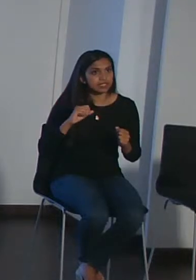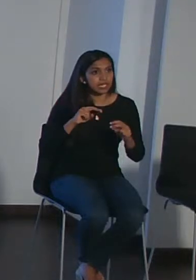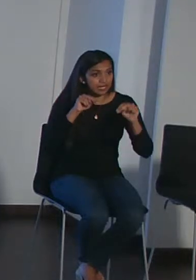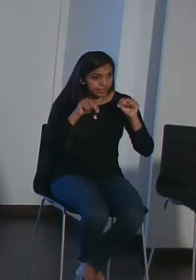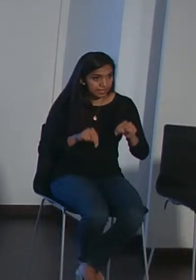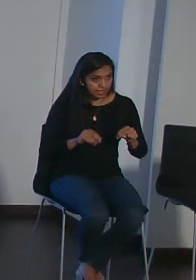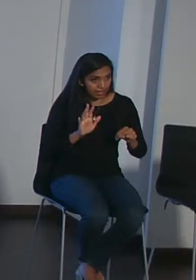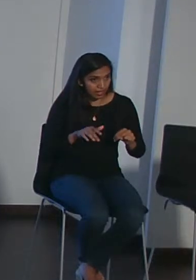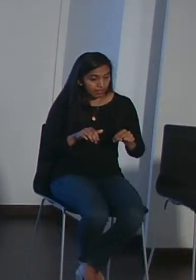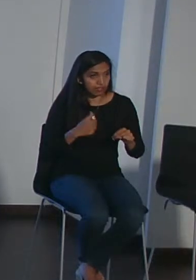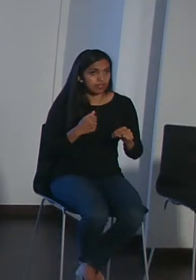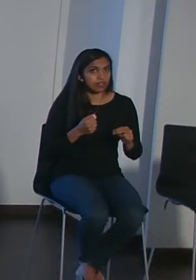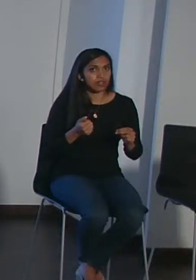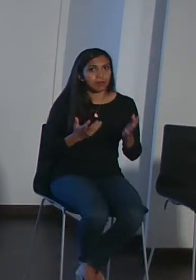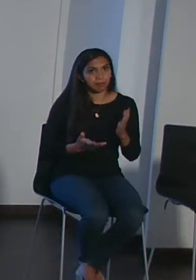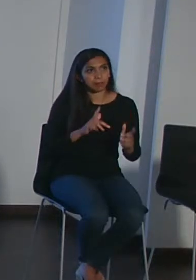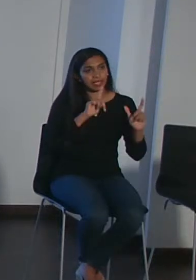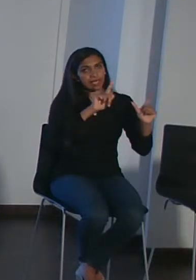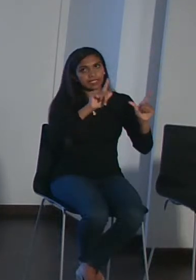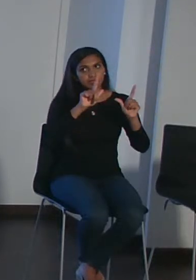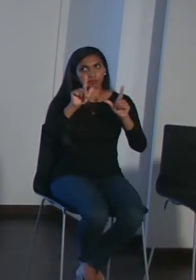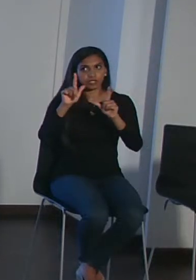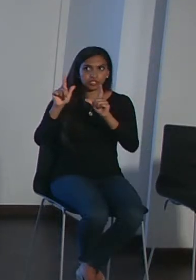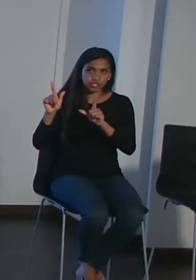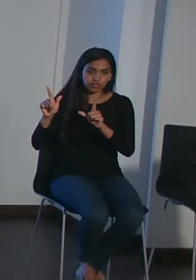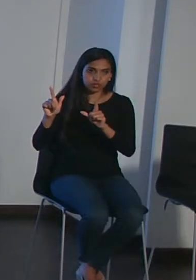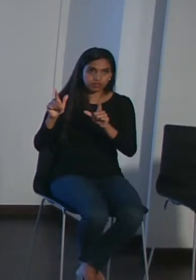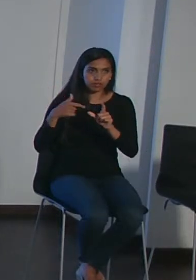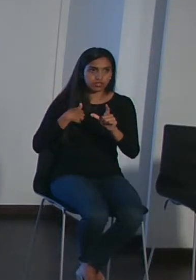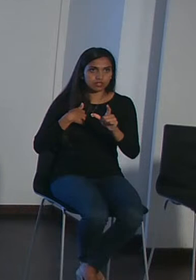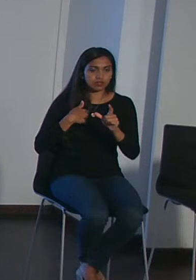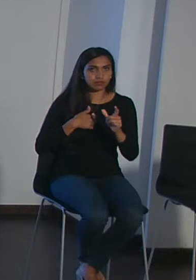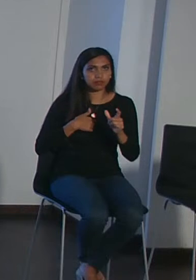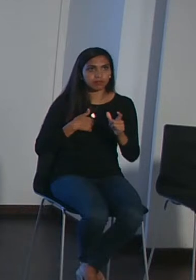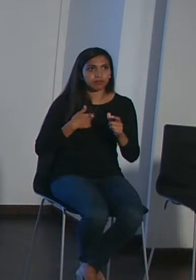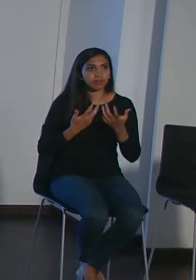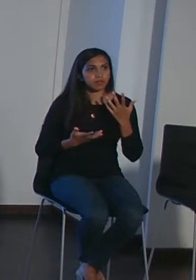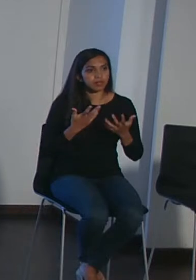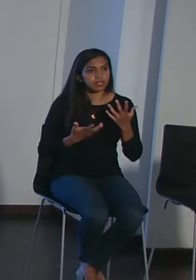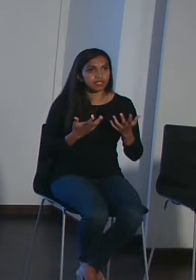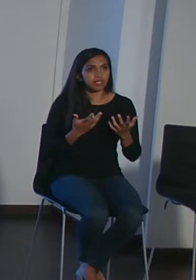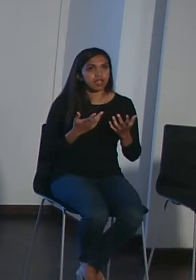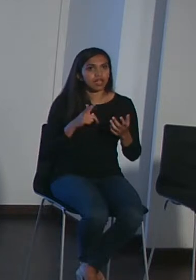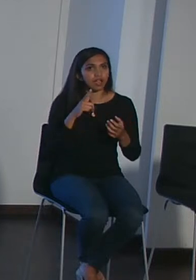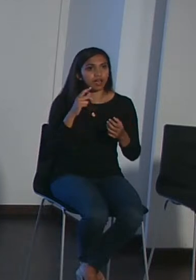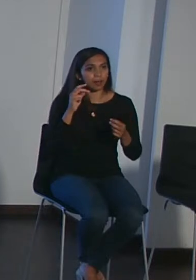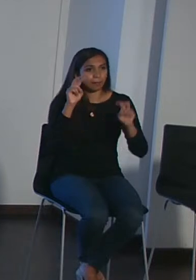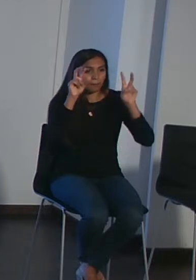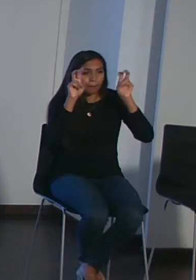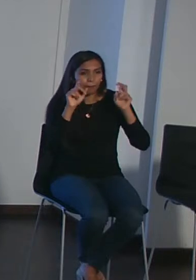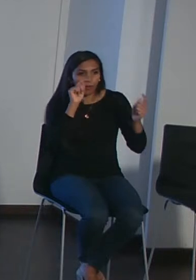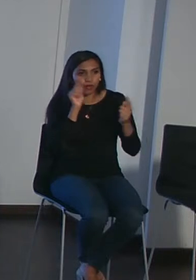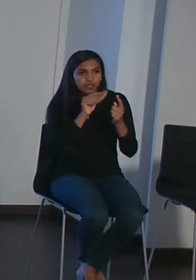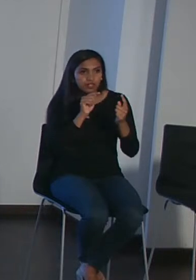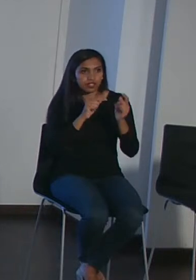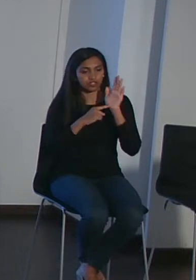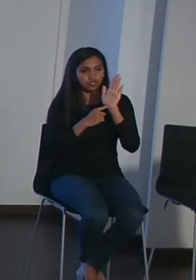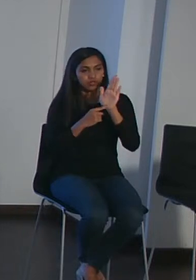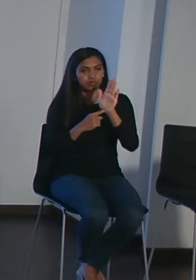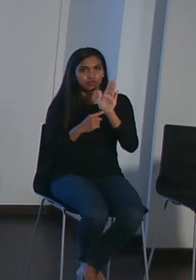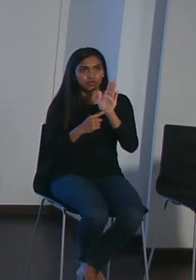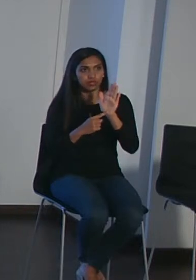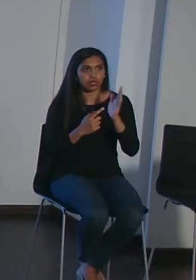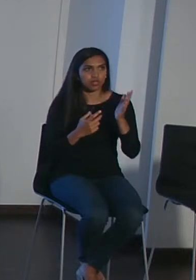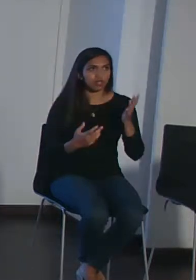part of the exhibition, but it becomes a way of perhaps creating a narrative where you can't just isolate the works when you're working